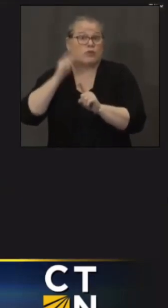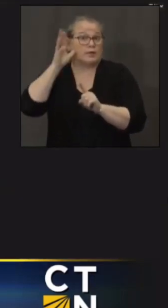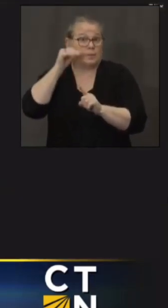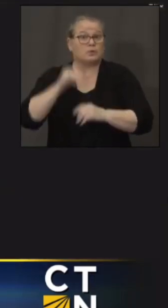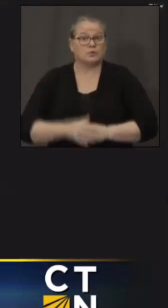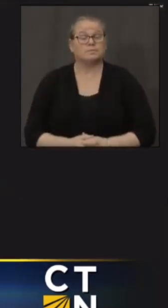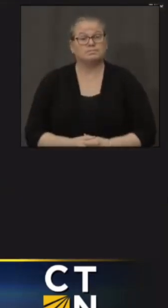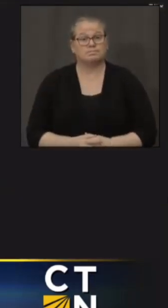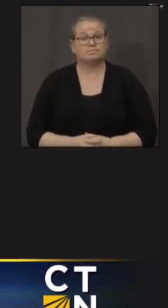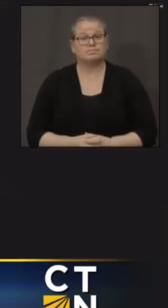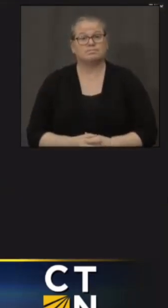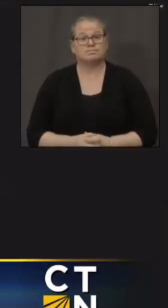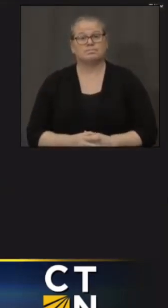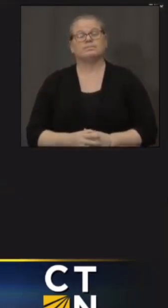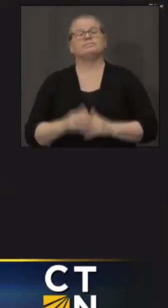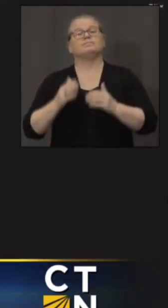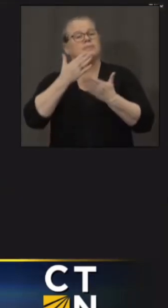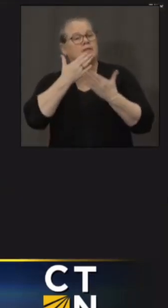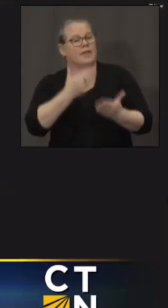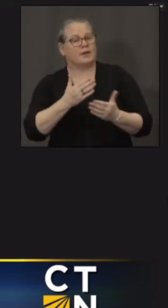News 8.